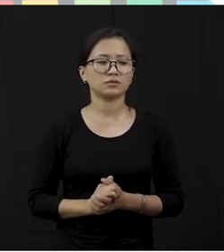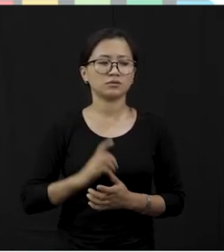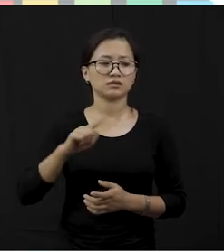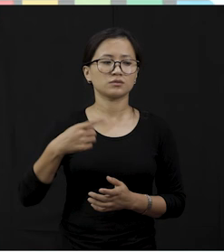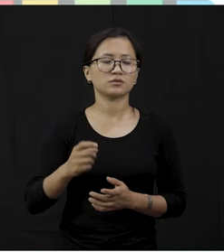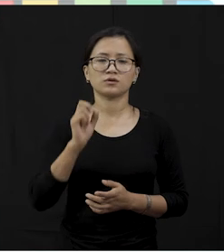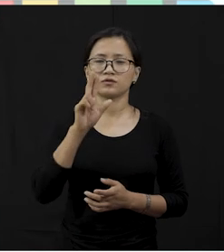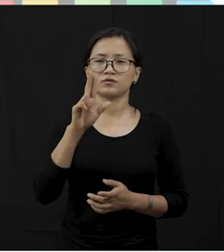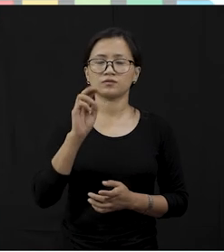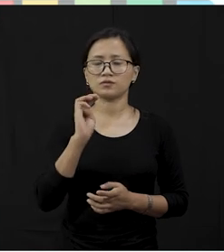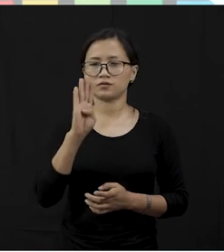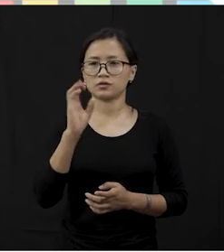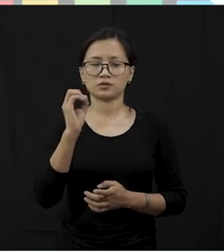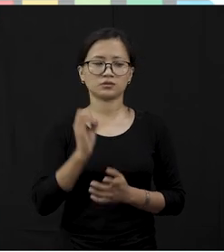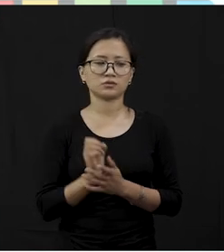Next,